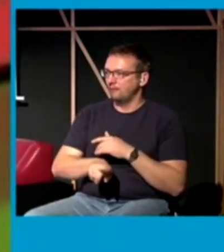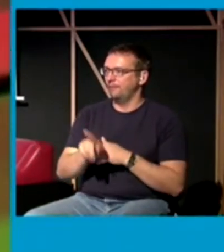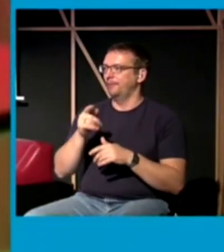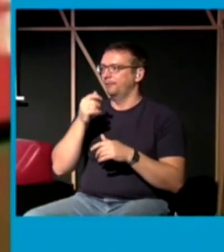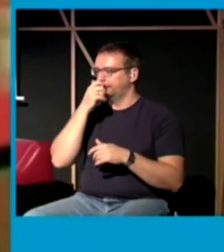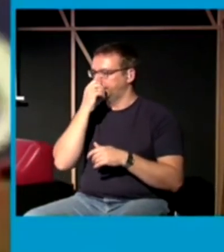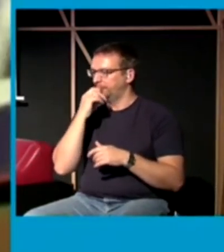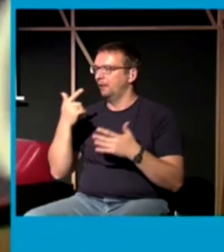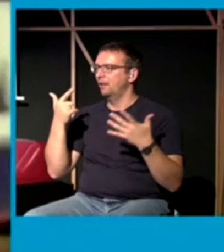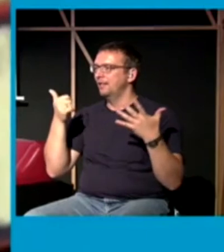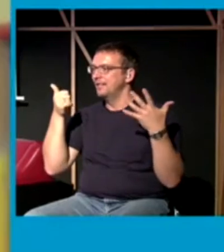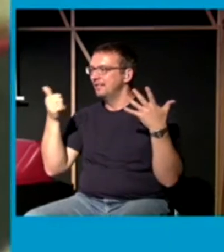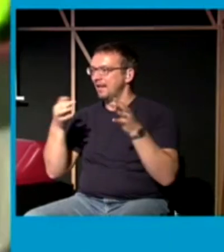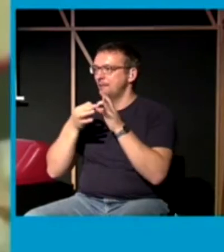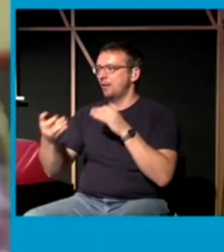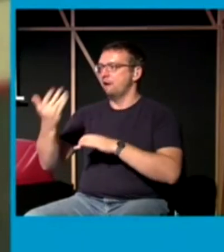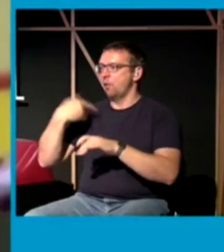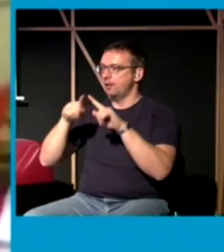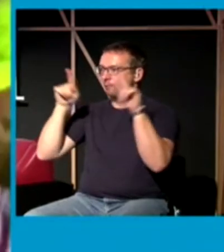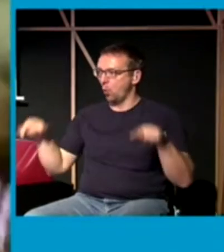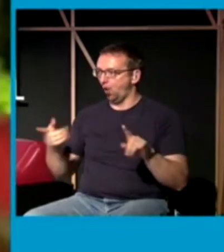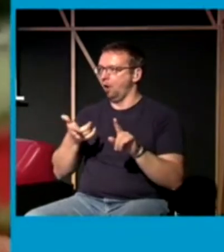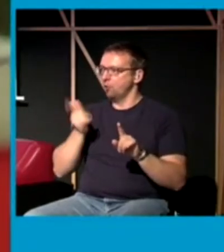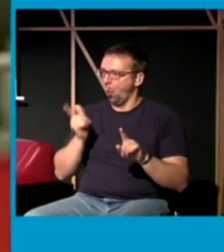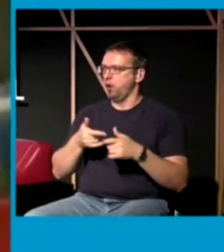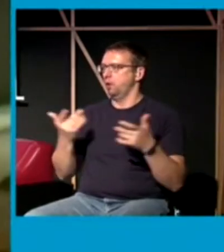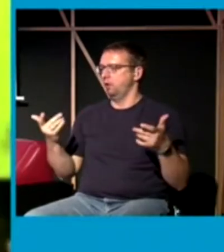have scored. The most important thing...